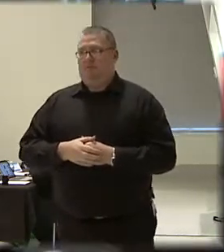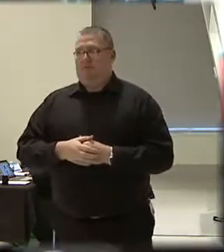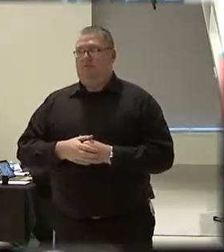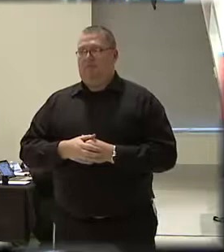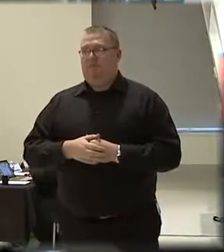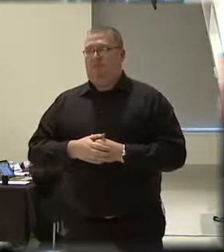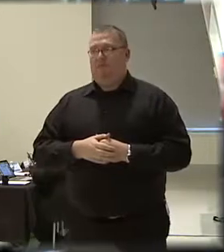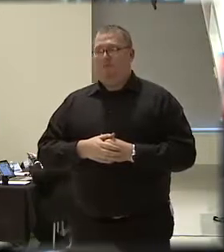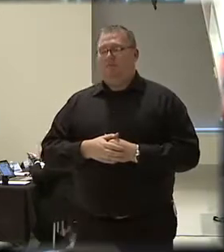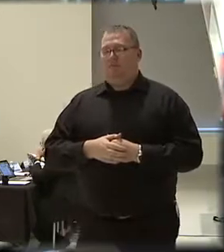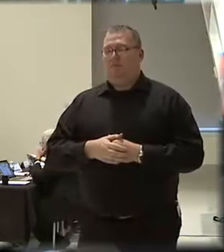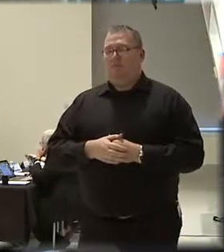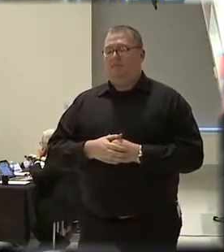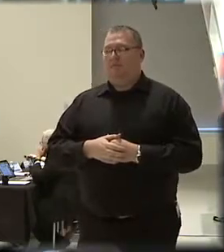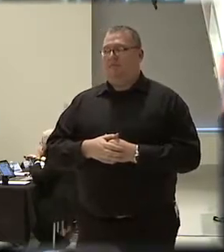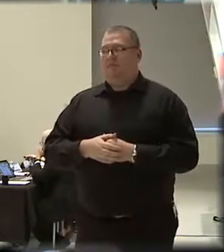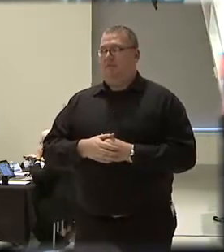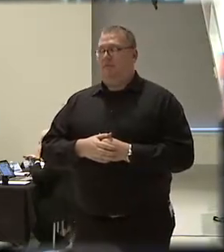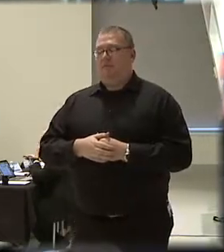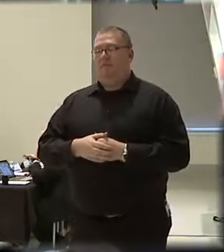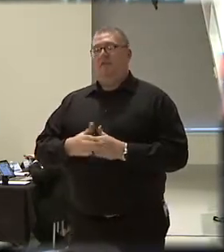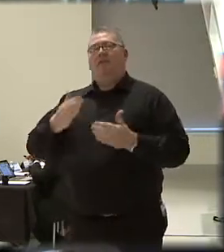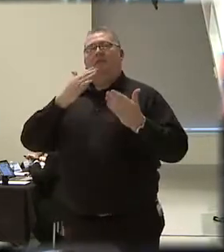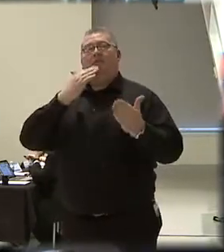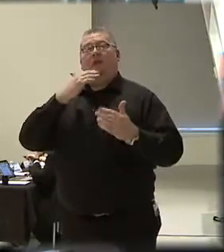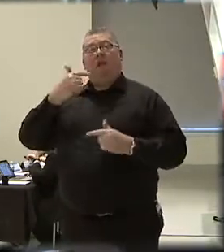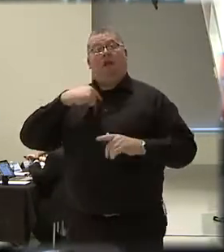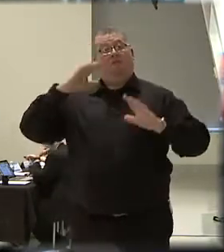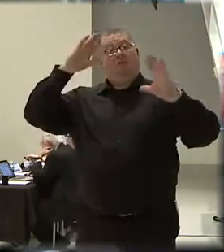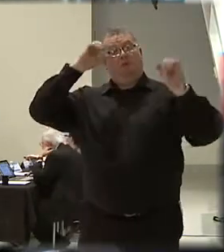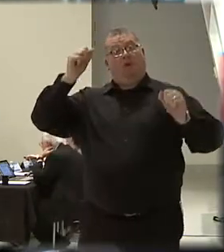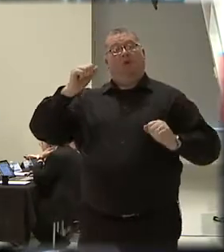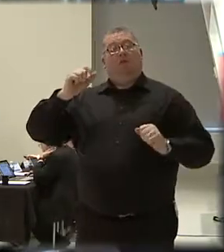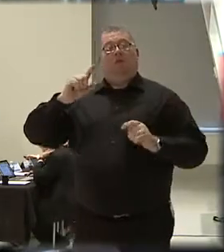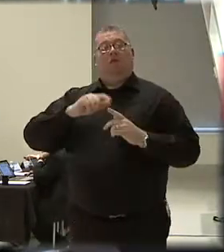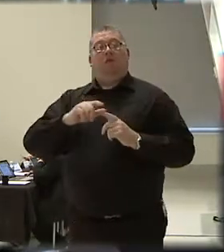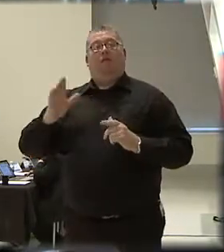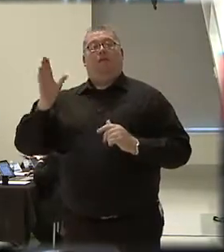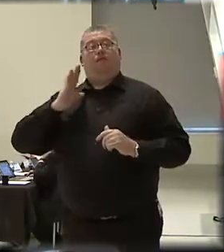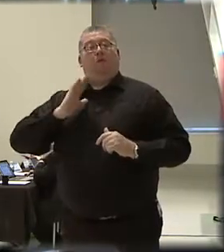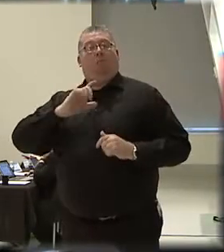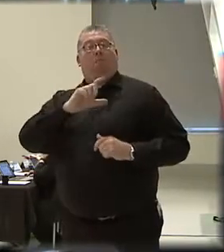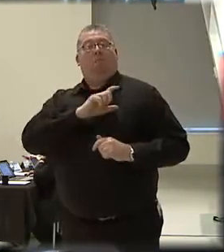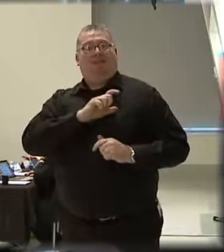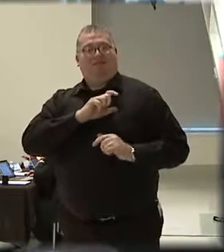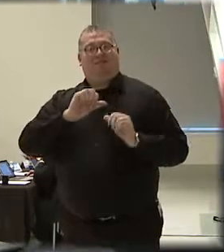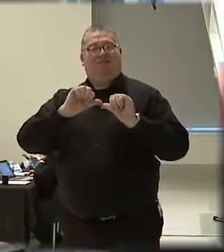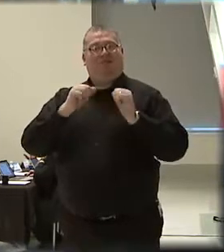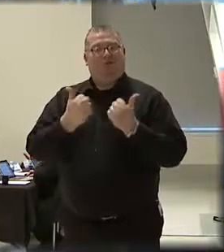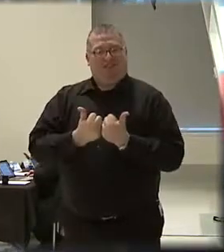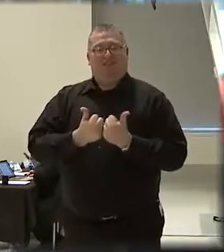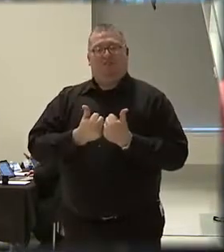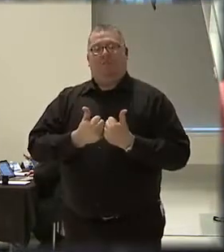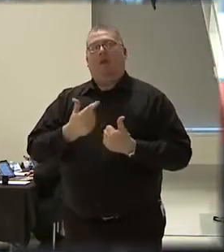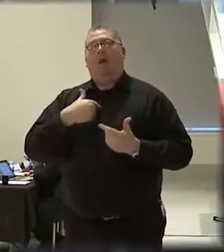Thank you. I am the president of the Fort Worth Police Officers Association, which is why I'm here to address you.